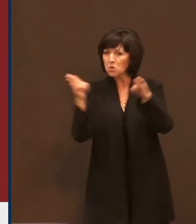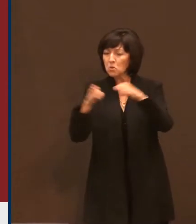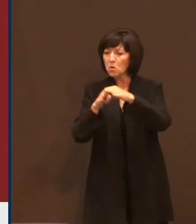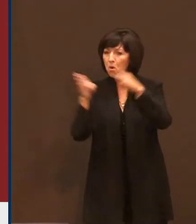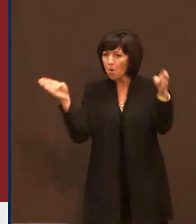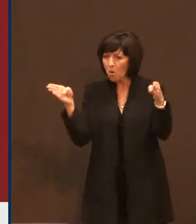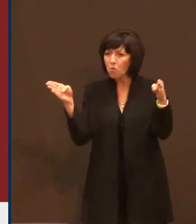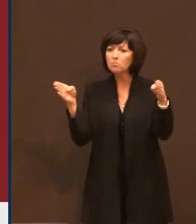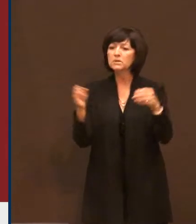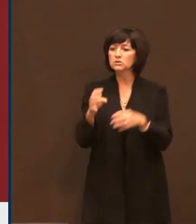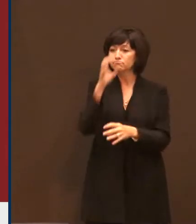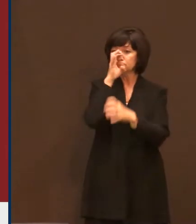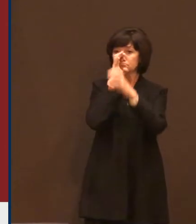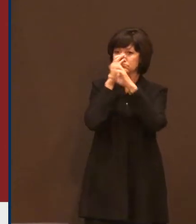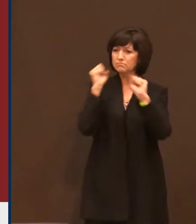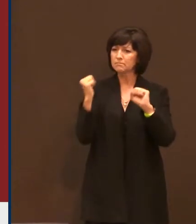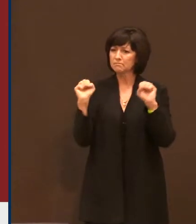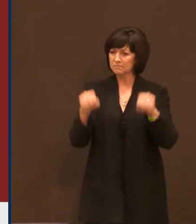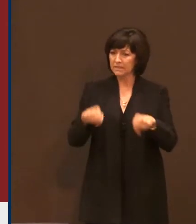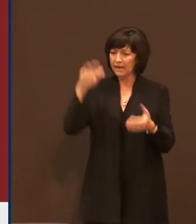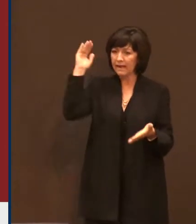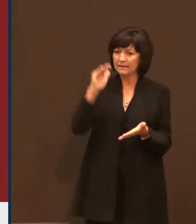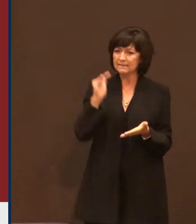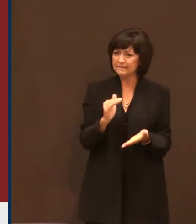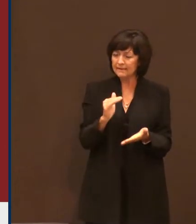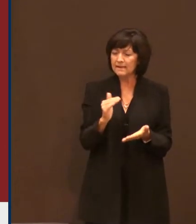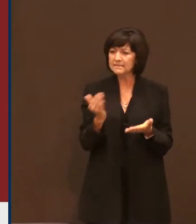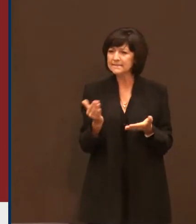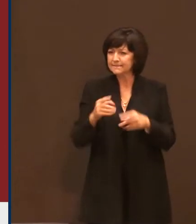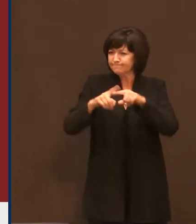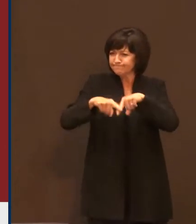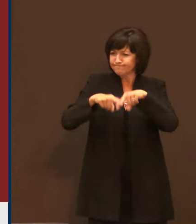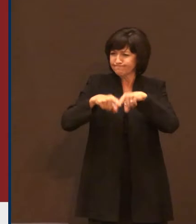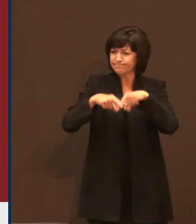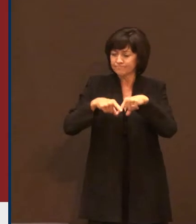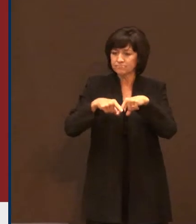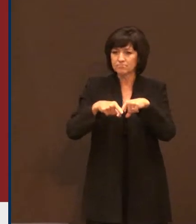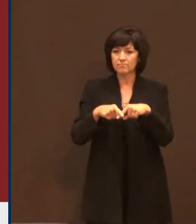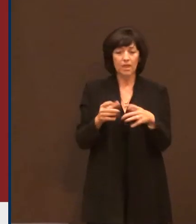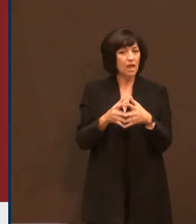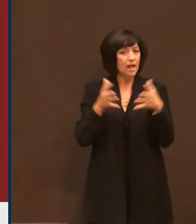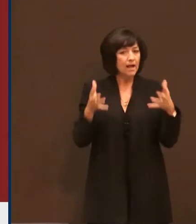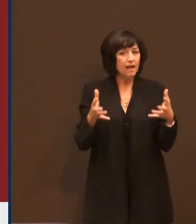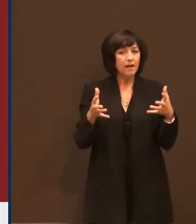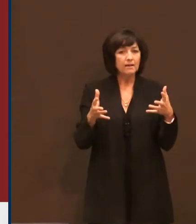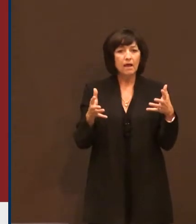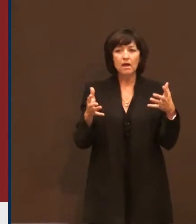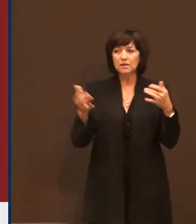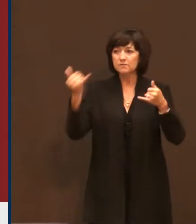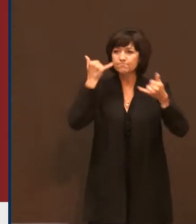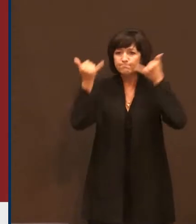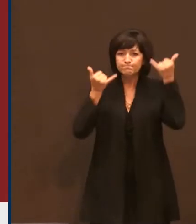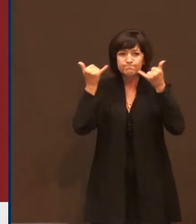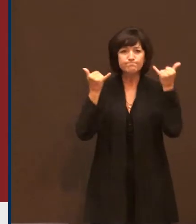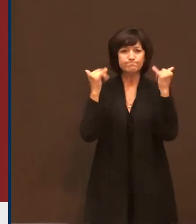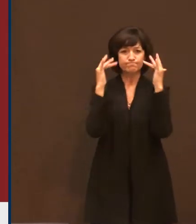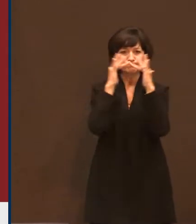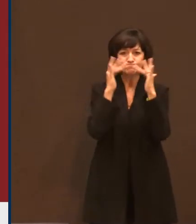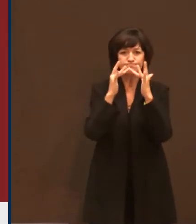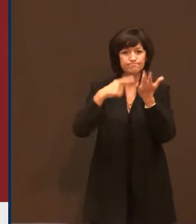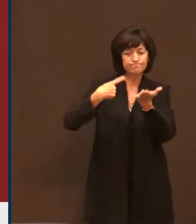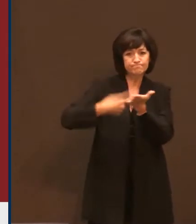really difficult calls. A lot of work is going into the question of how to open Delaware